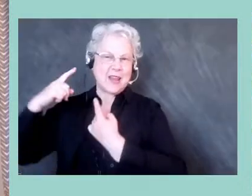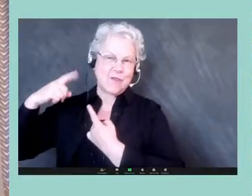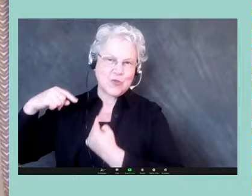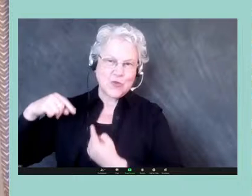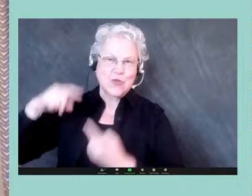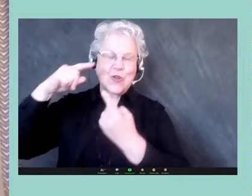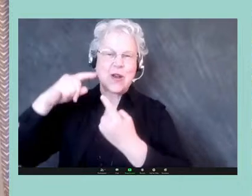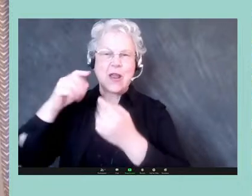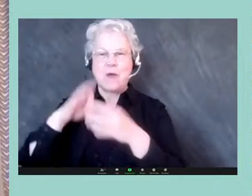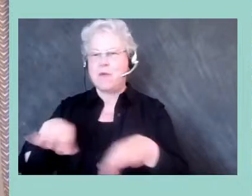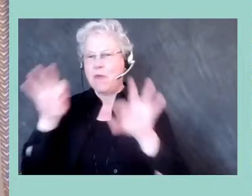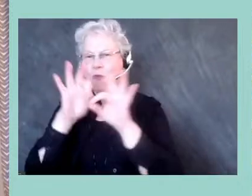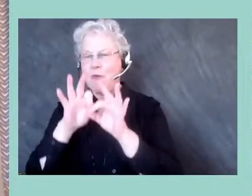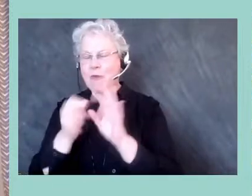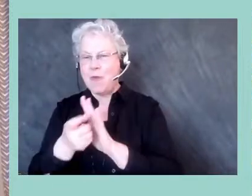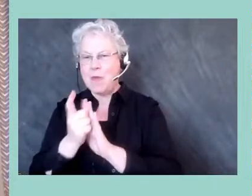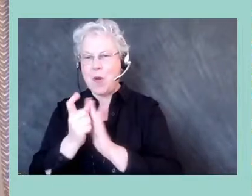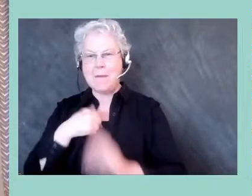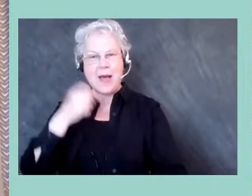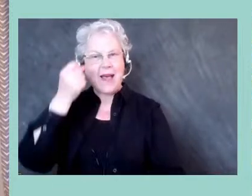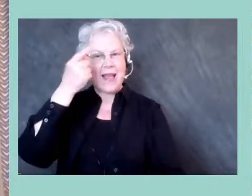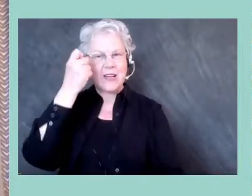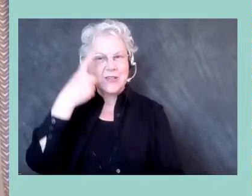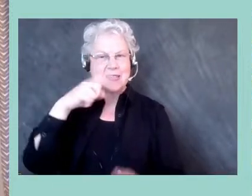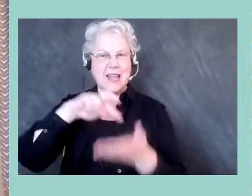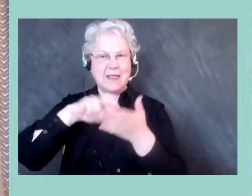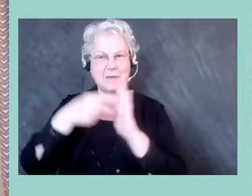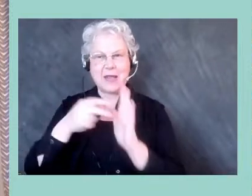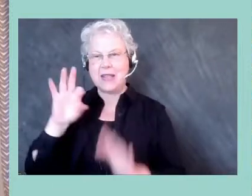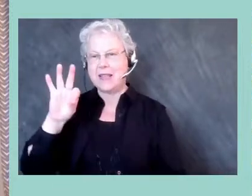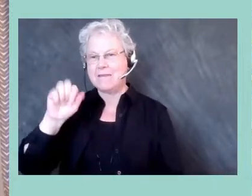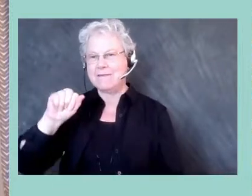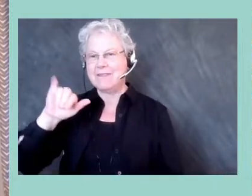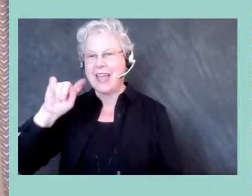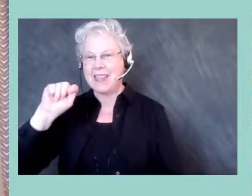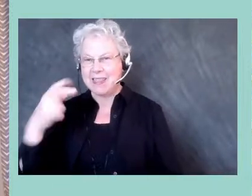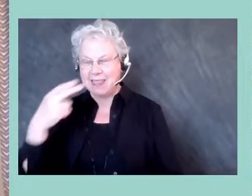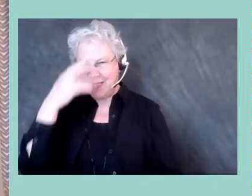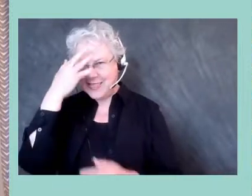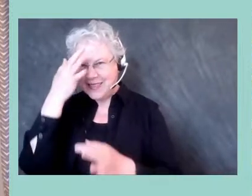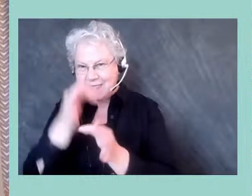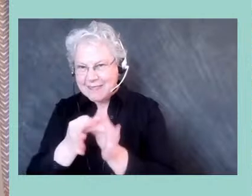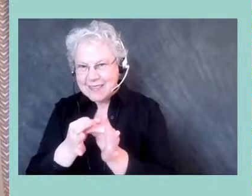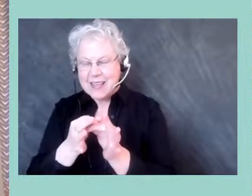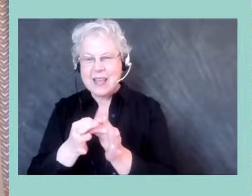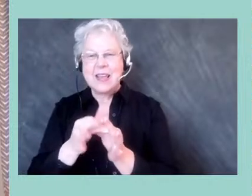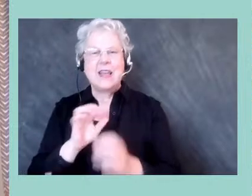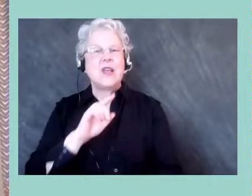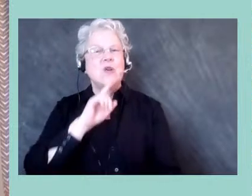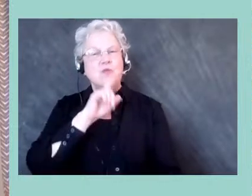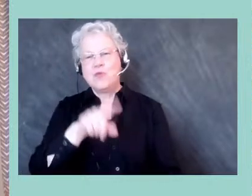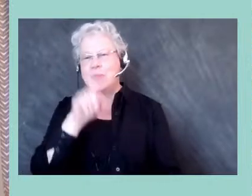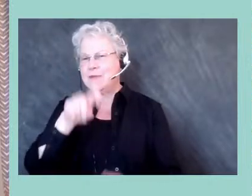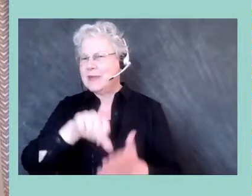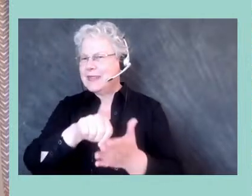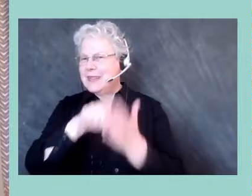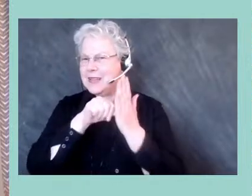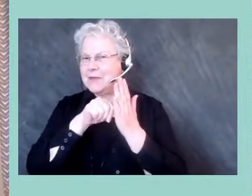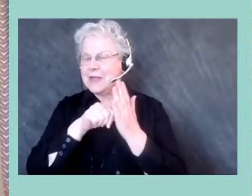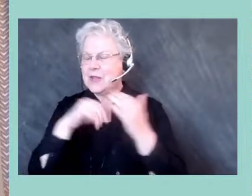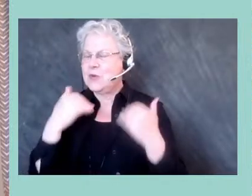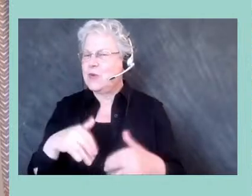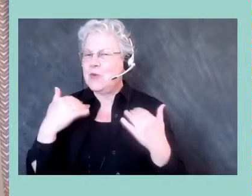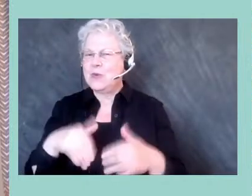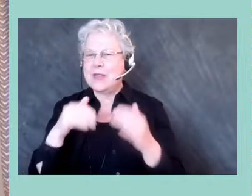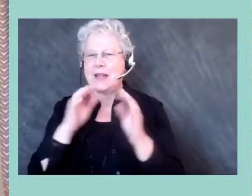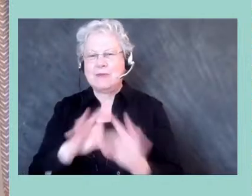of faith. Its significance cannot be underestimated. I am forever grateful for the joy of